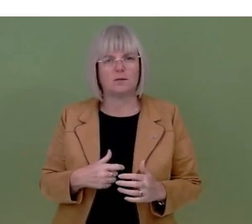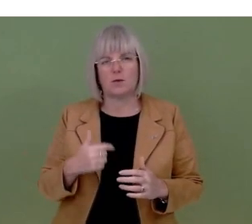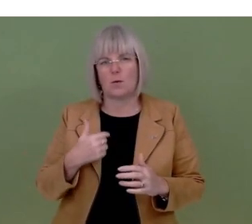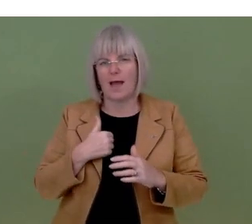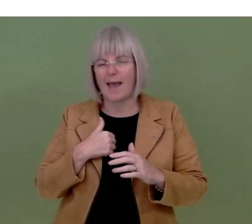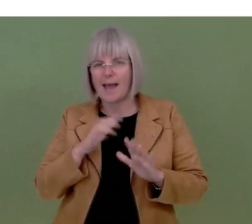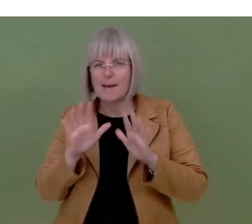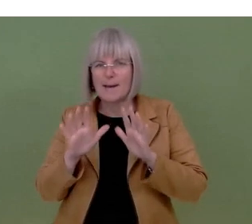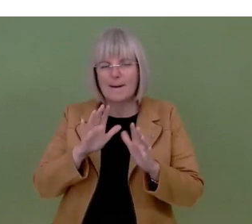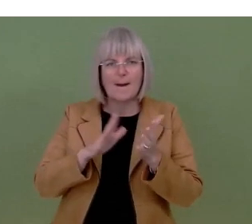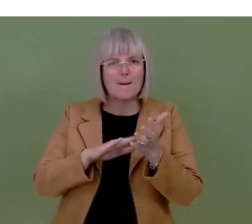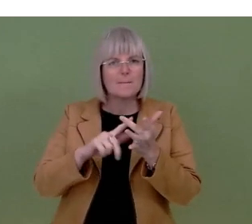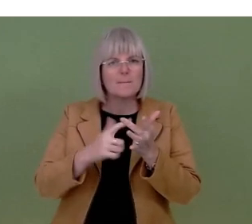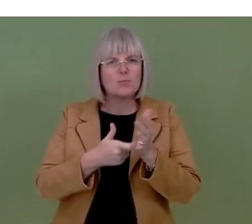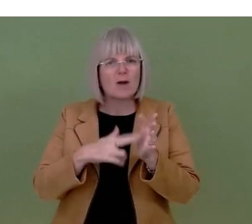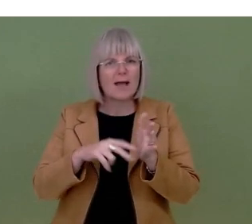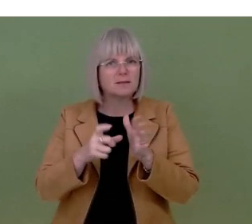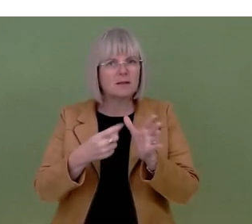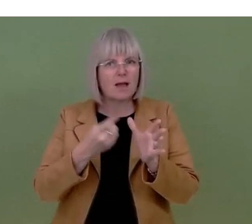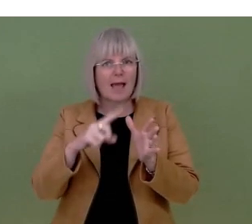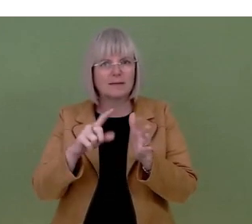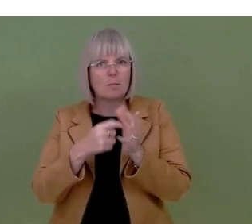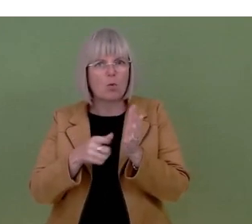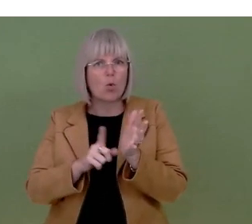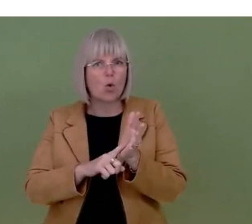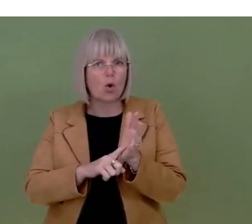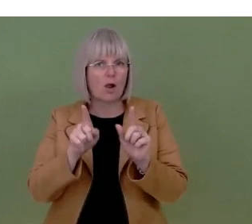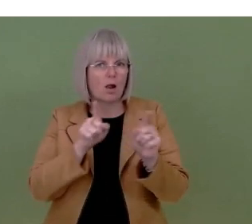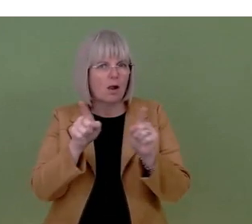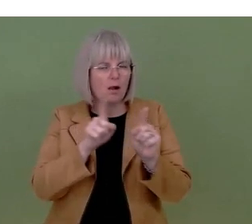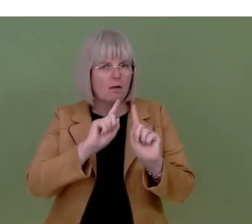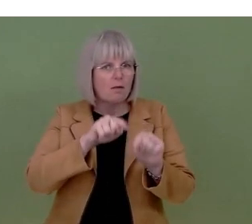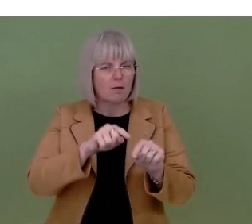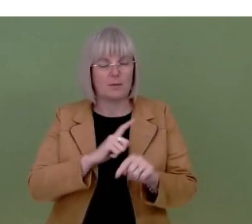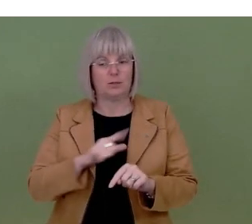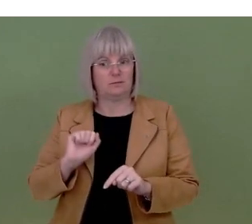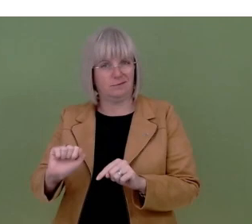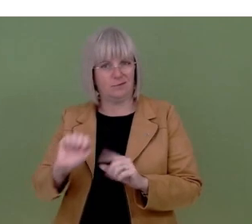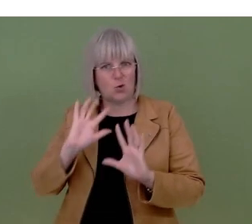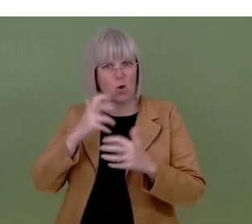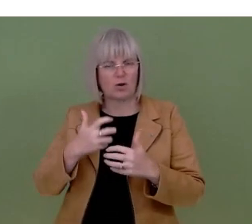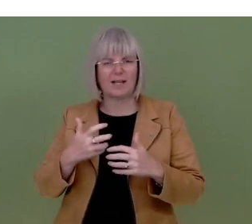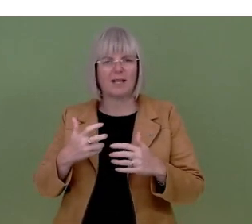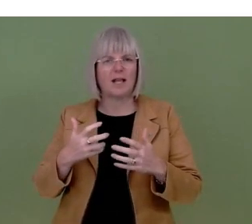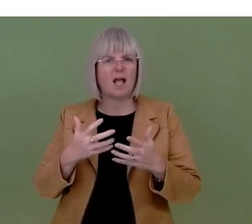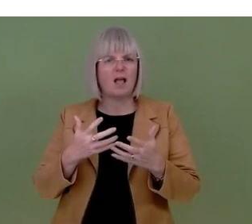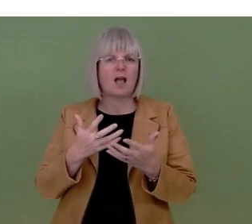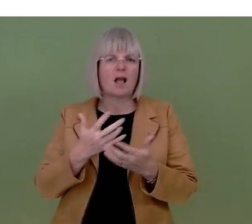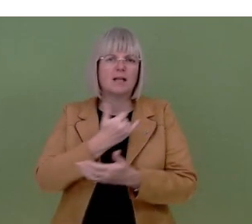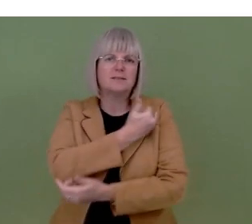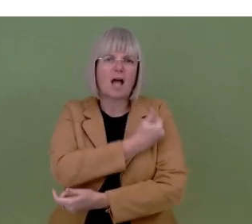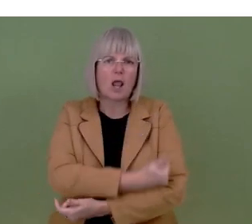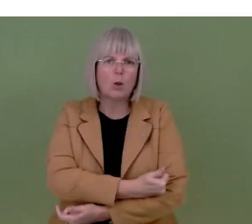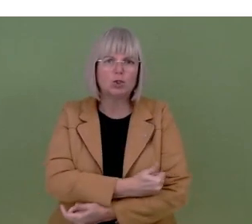and Paul. People are worried about creating confusion, diluting the workforce, perhaps potentially some